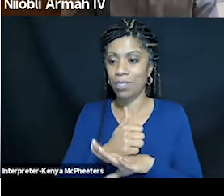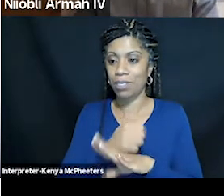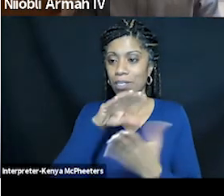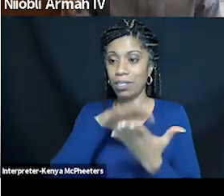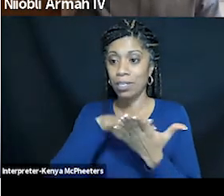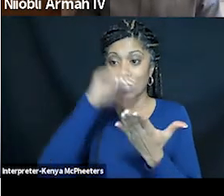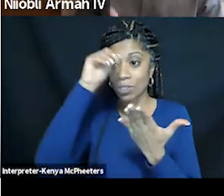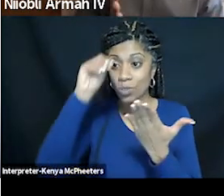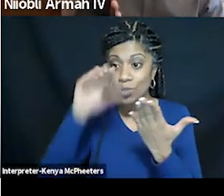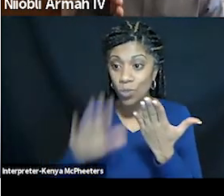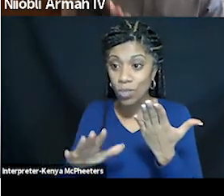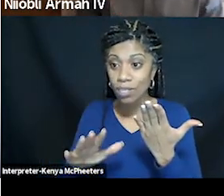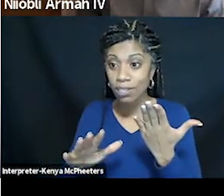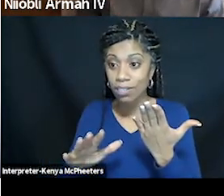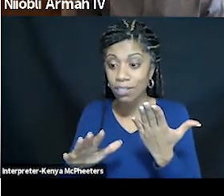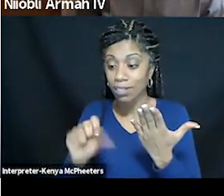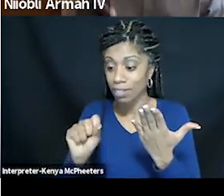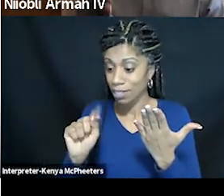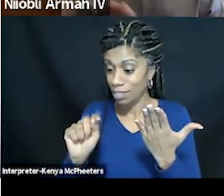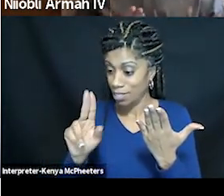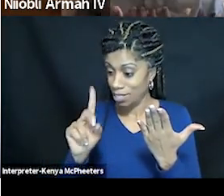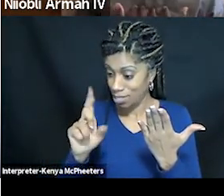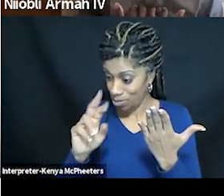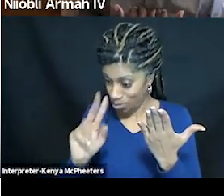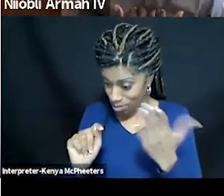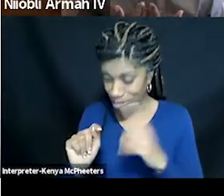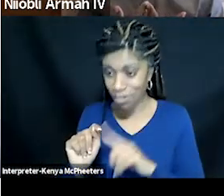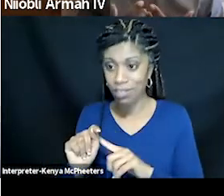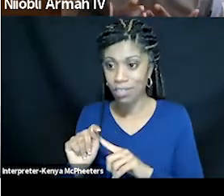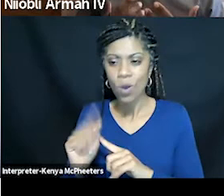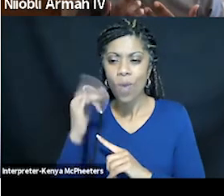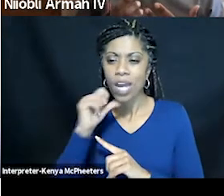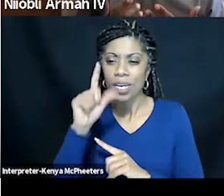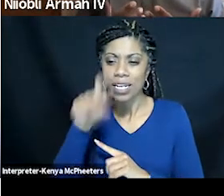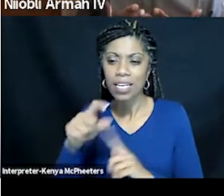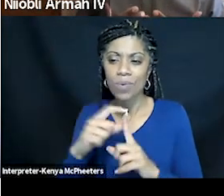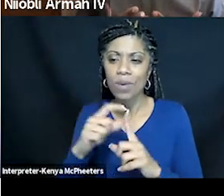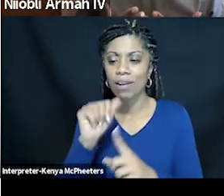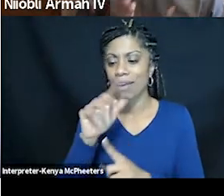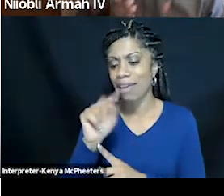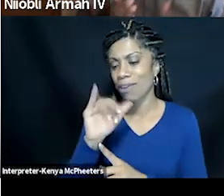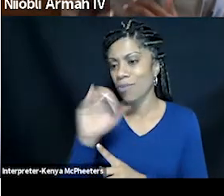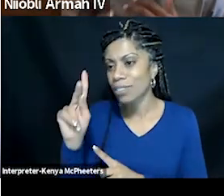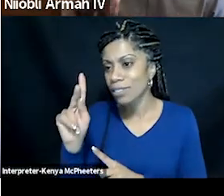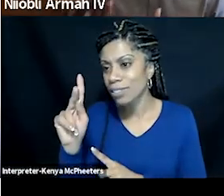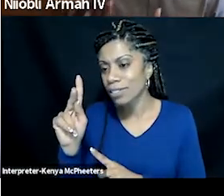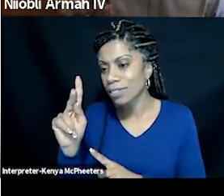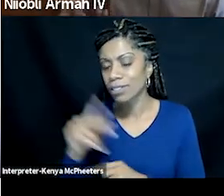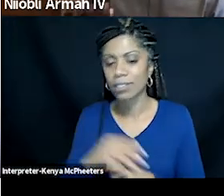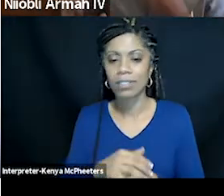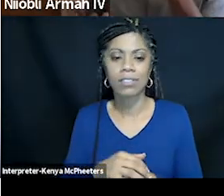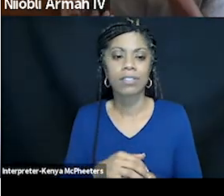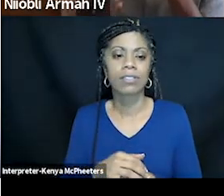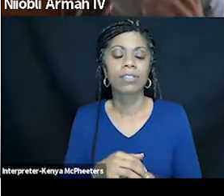asset-based framing, he's a friend of the network. We're students of his work. You know, and when you think about